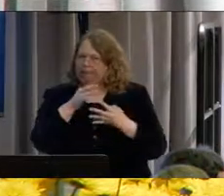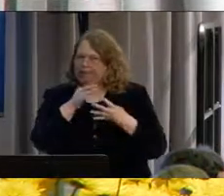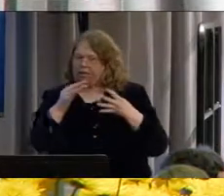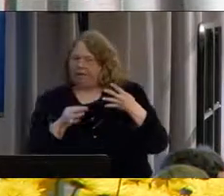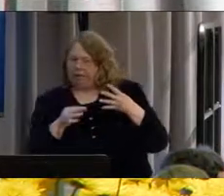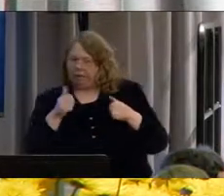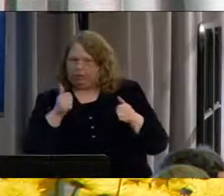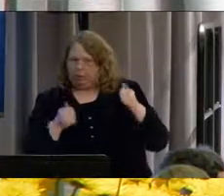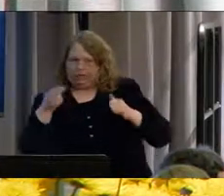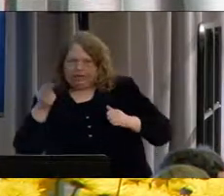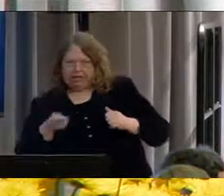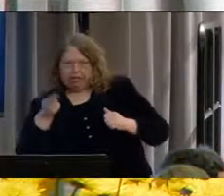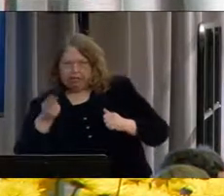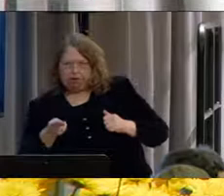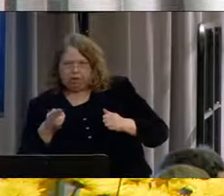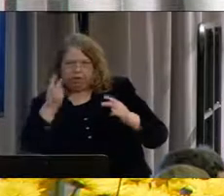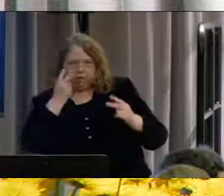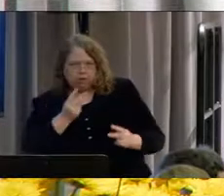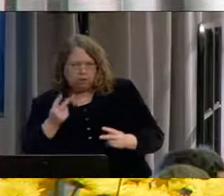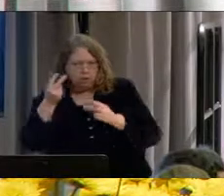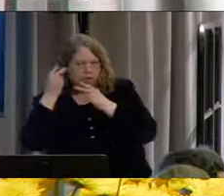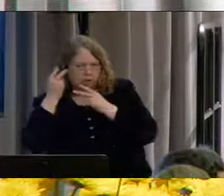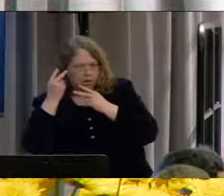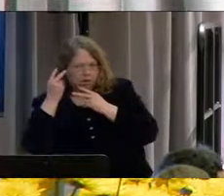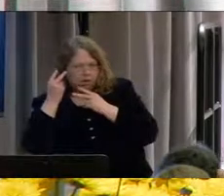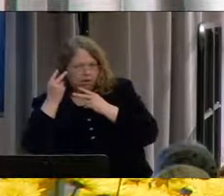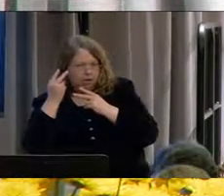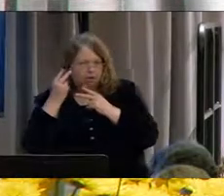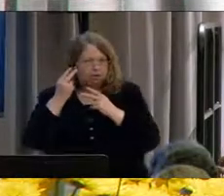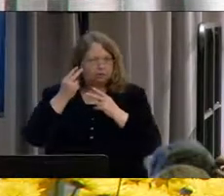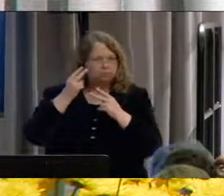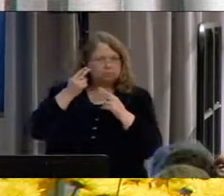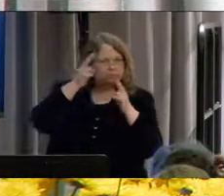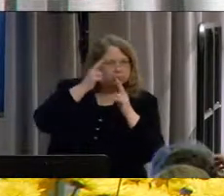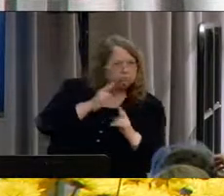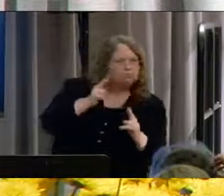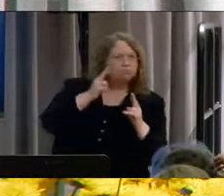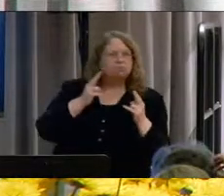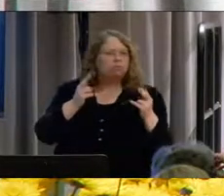history? And how do we choose to remember history